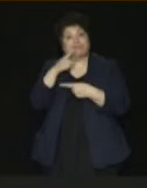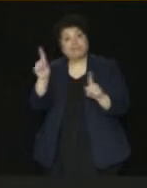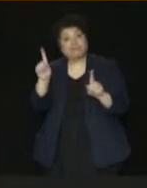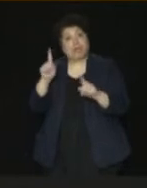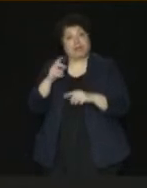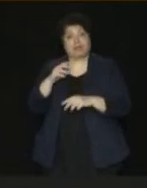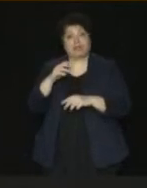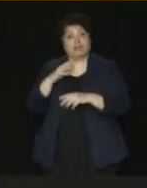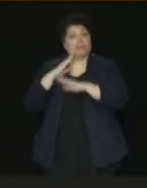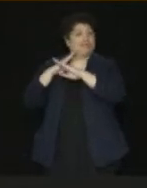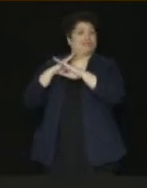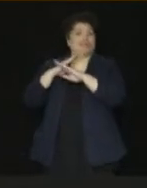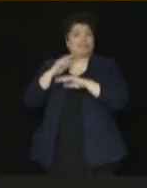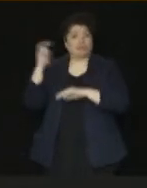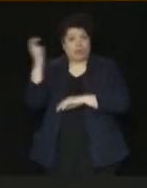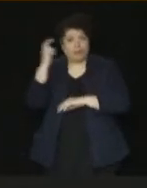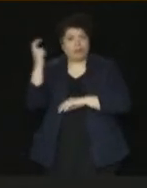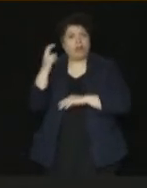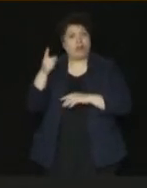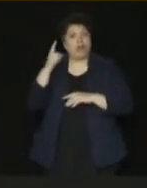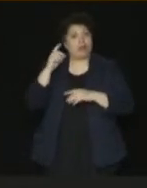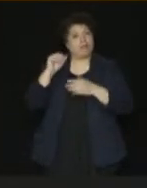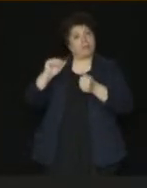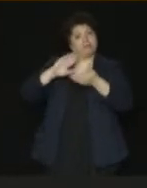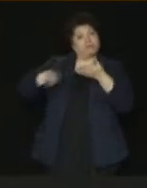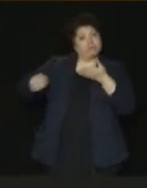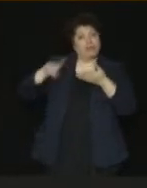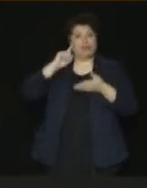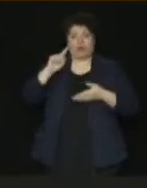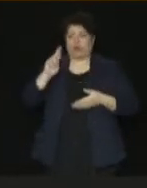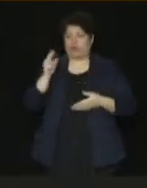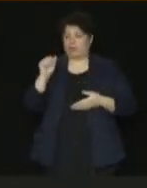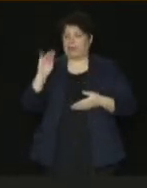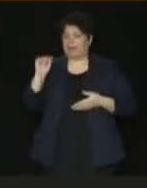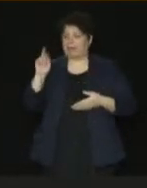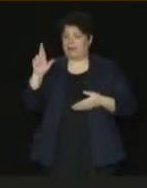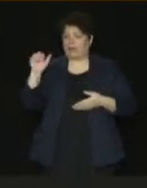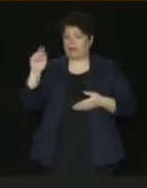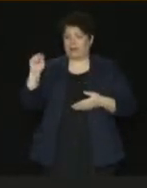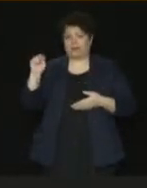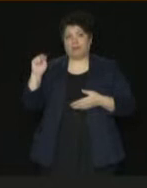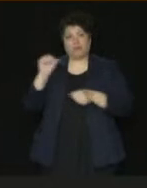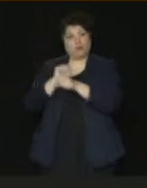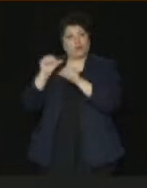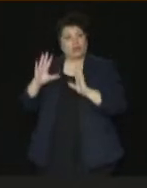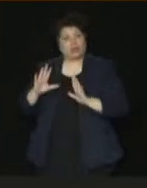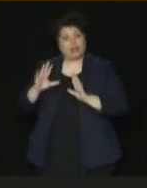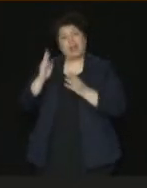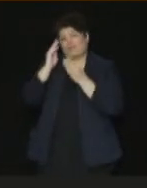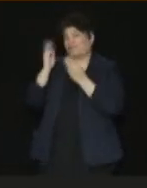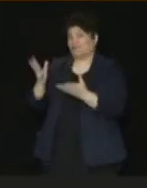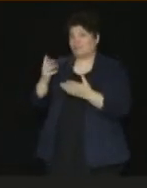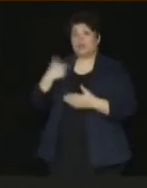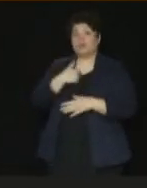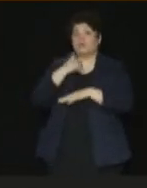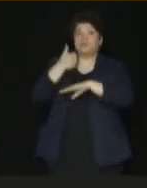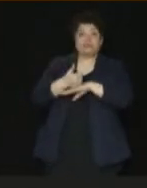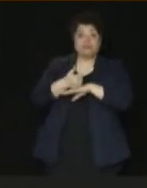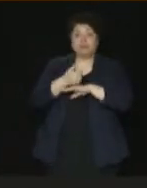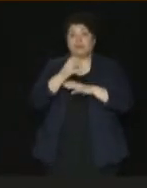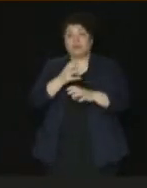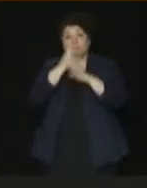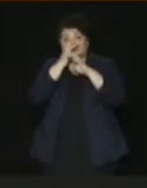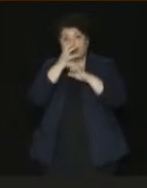last week, for example, for humanitarian workers? Answer. The measures that we established are there to protect Canadians. I